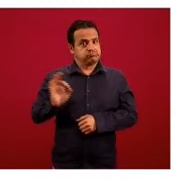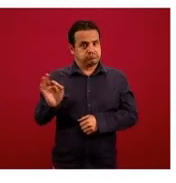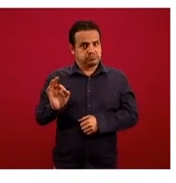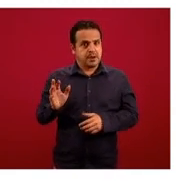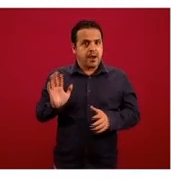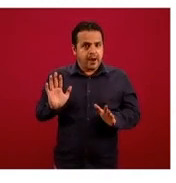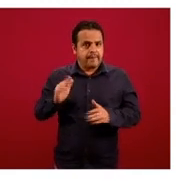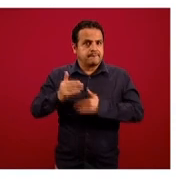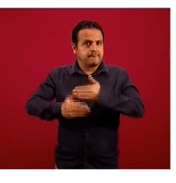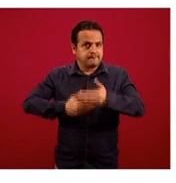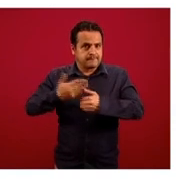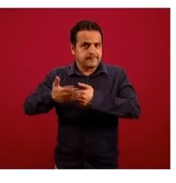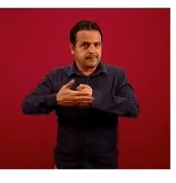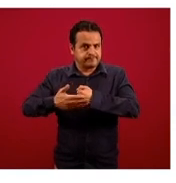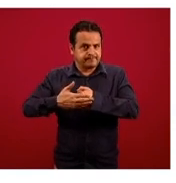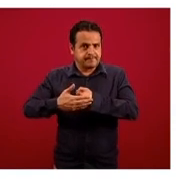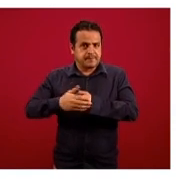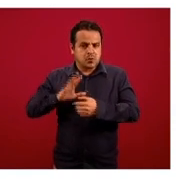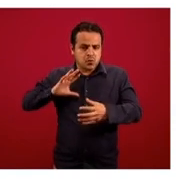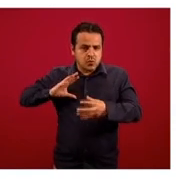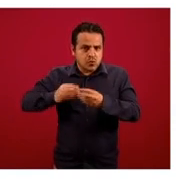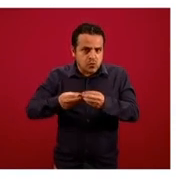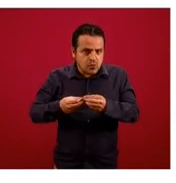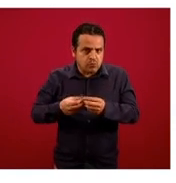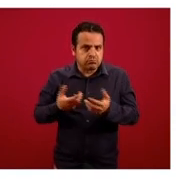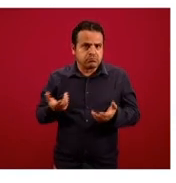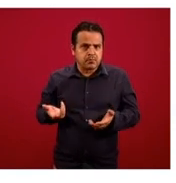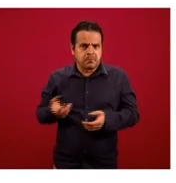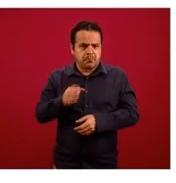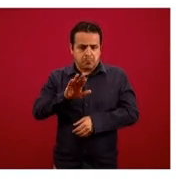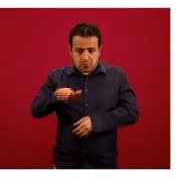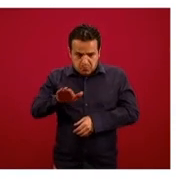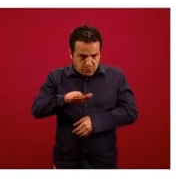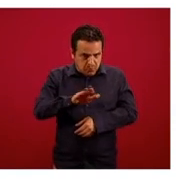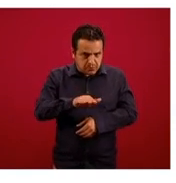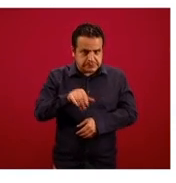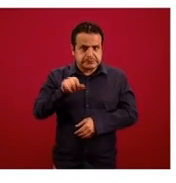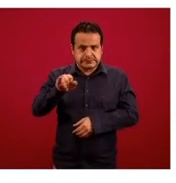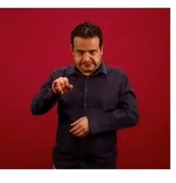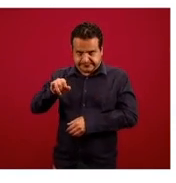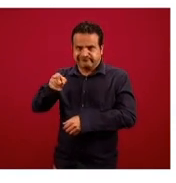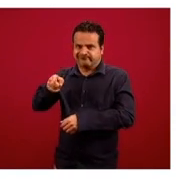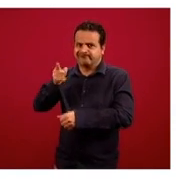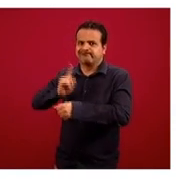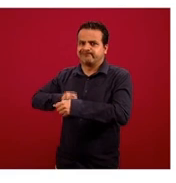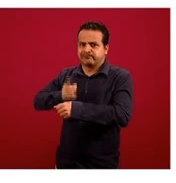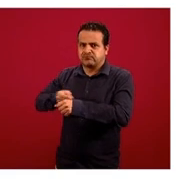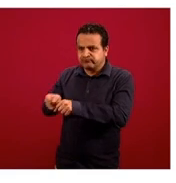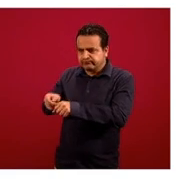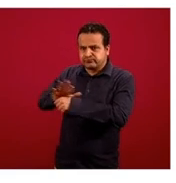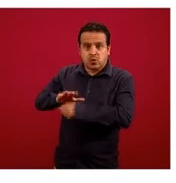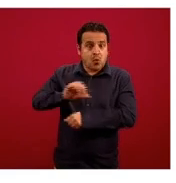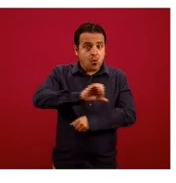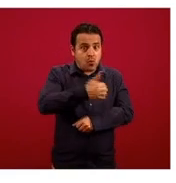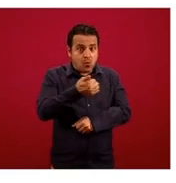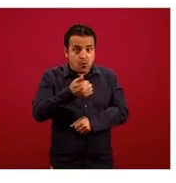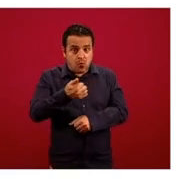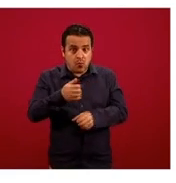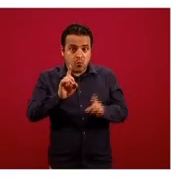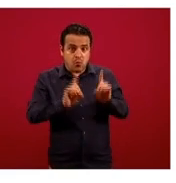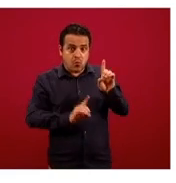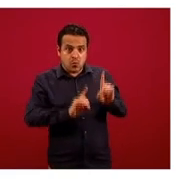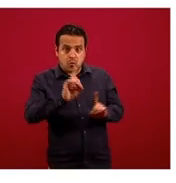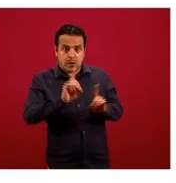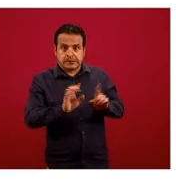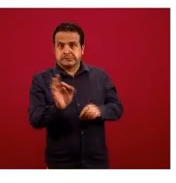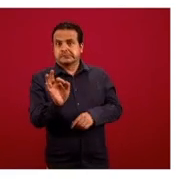COVID-19 caused. But we are still waiting for the test results in order to be able to integrate them into the COVID